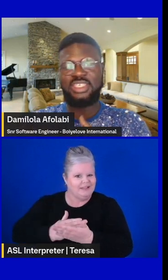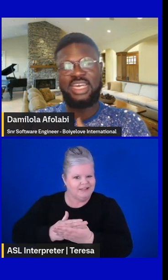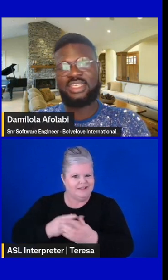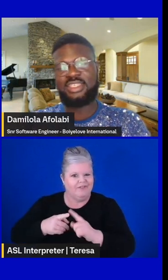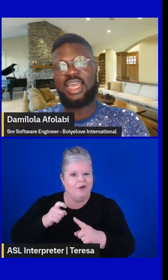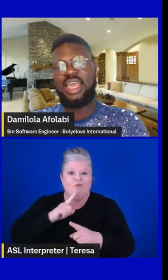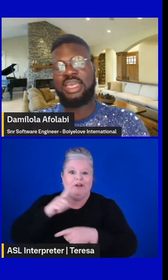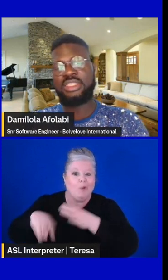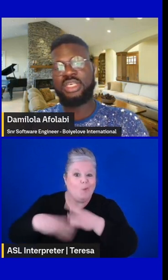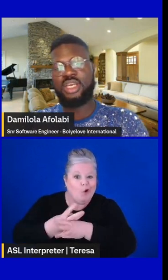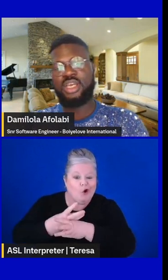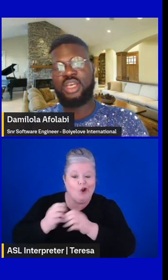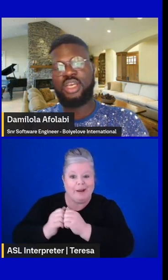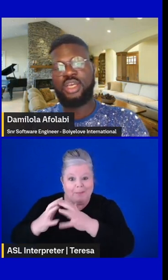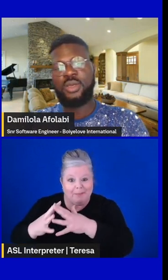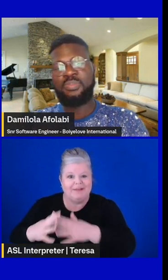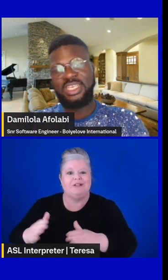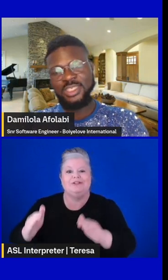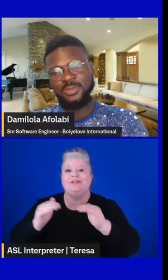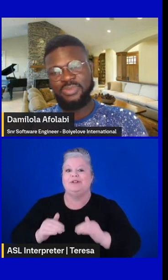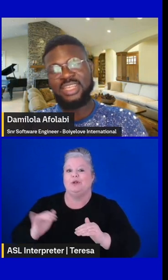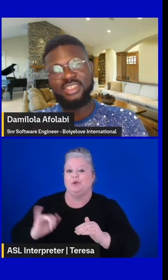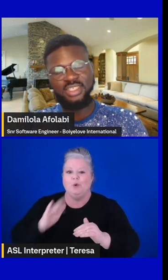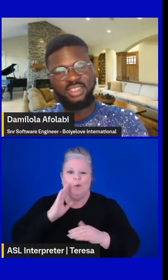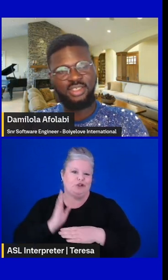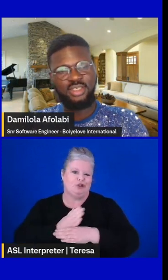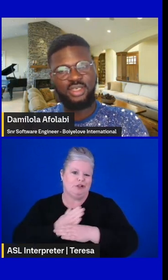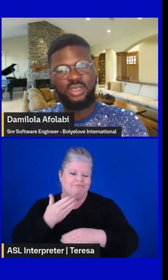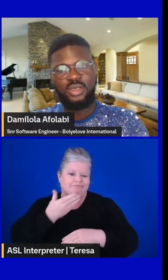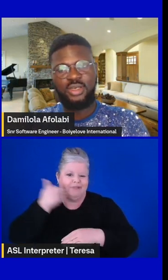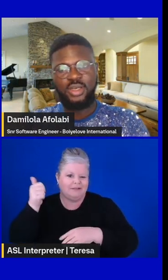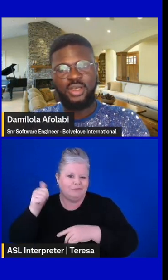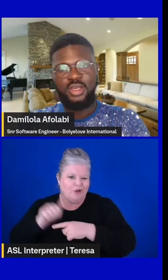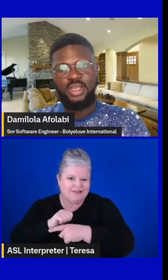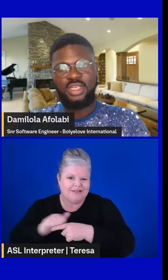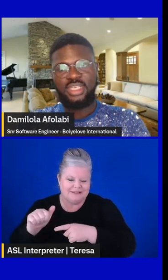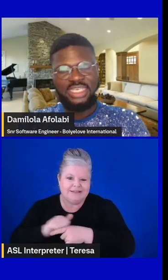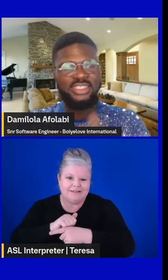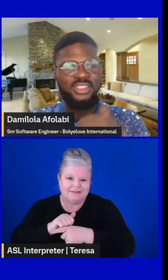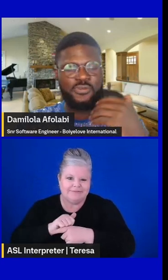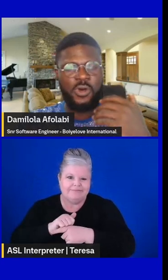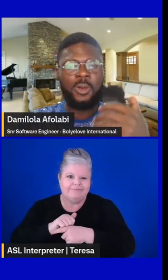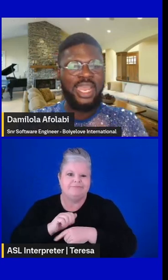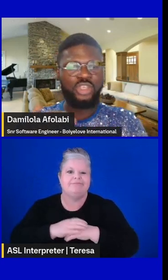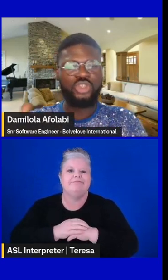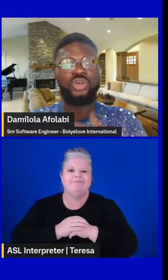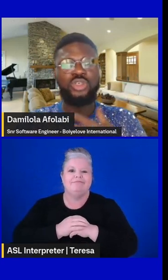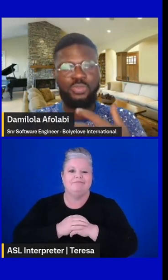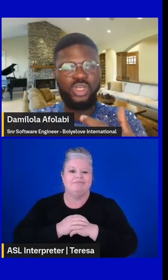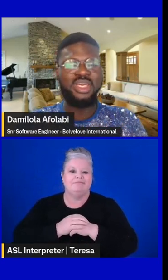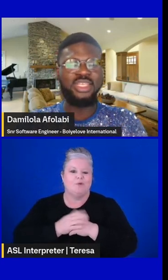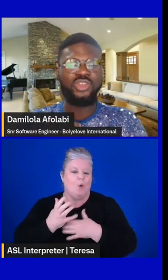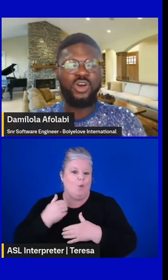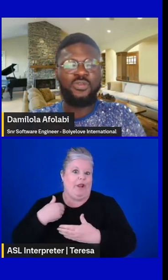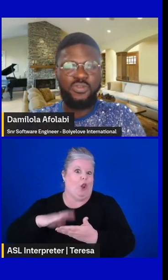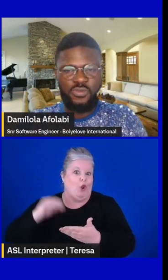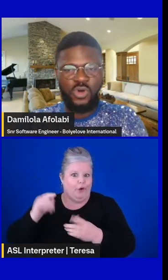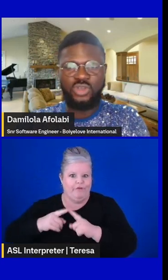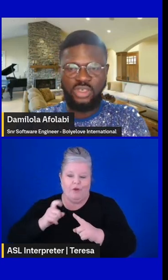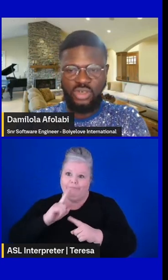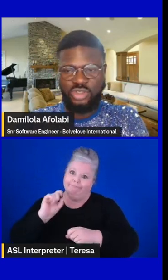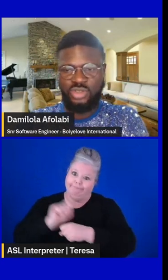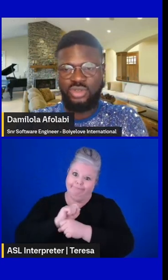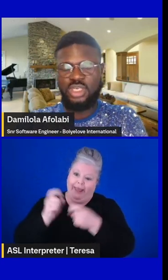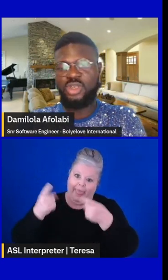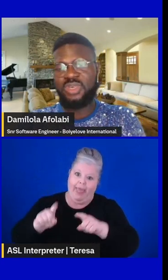practical insights and best practices gleaned from actual deployments of